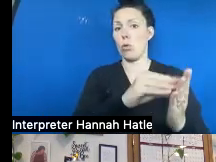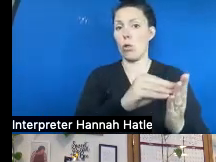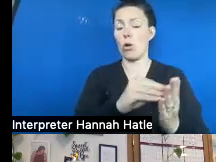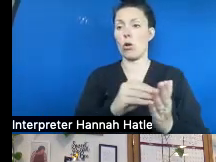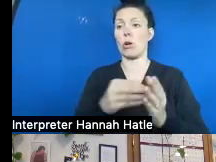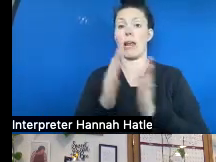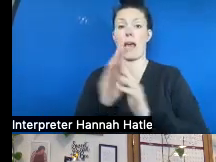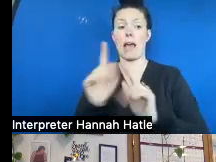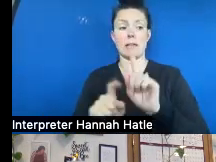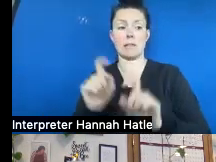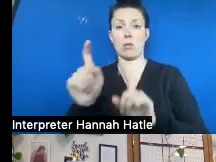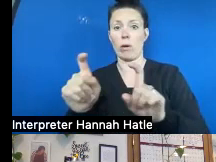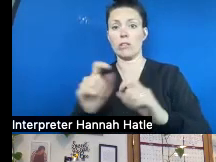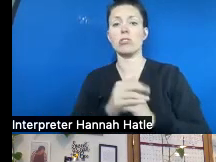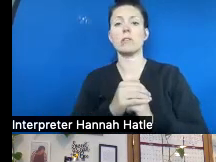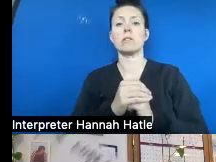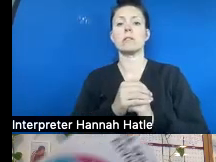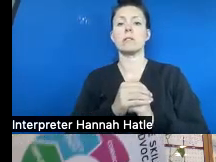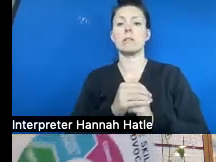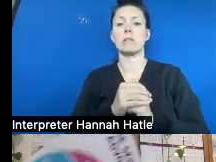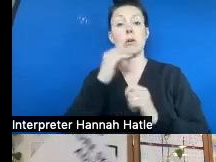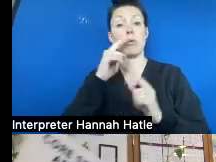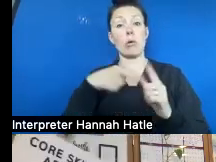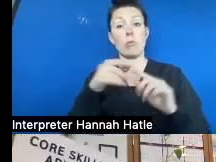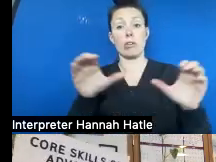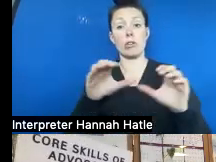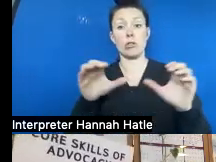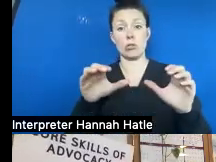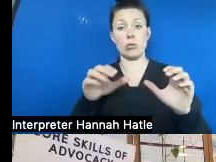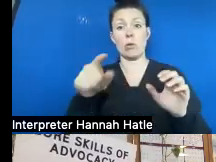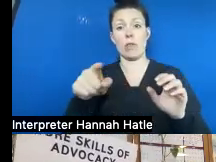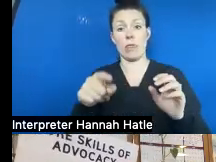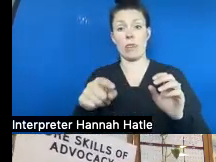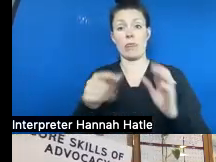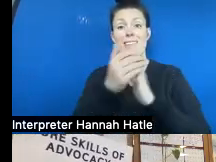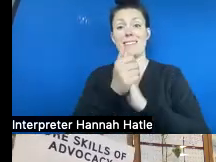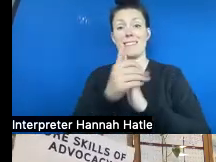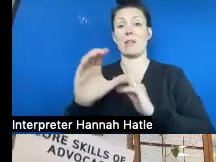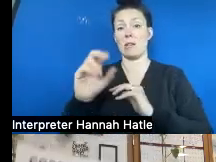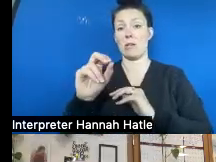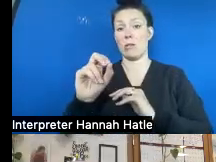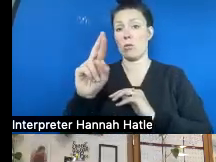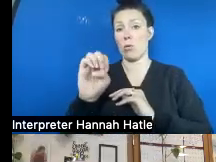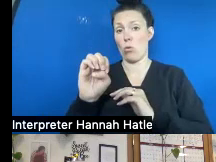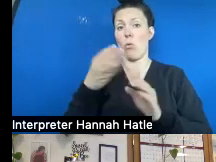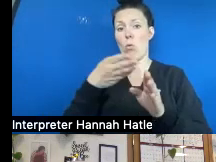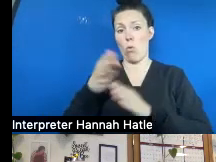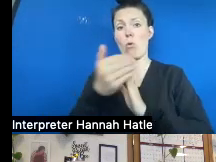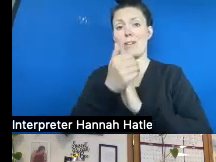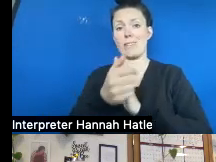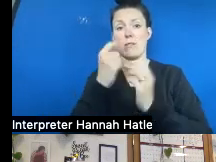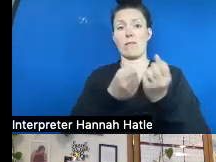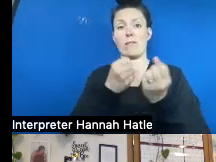when we're doing our core skills of advocacy, you know, to connect and understand, to